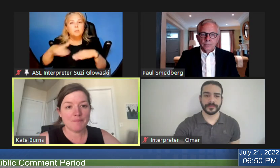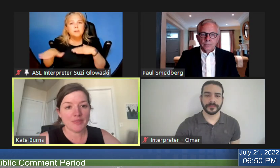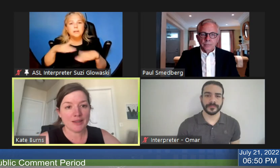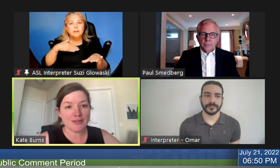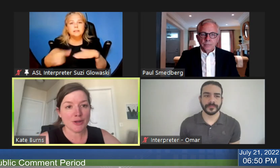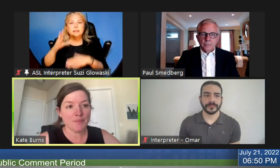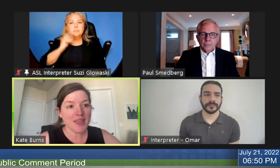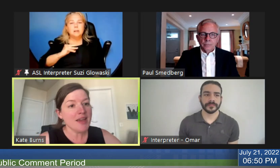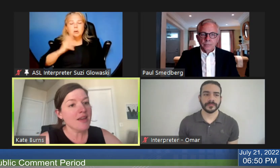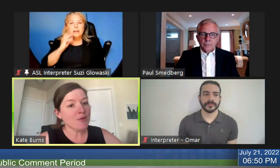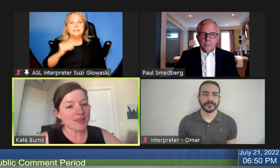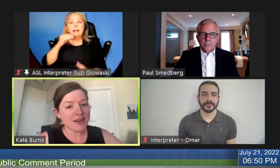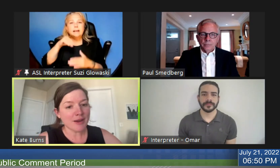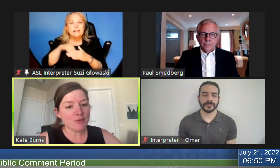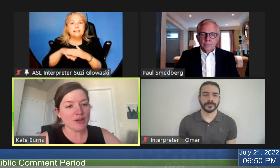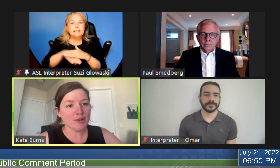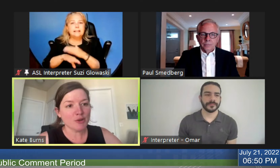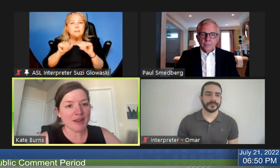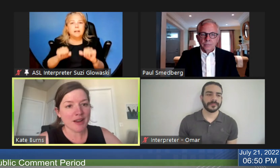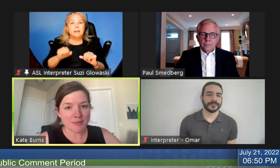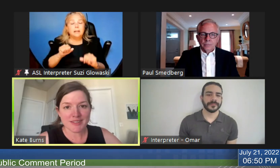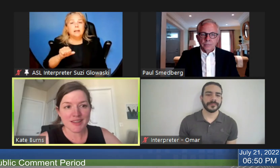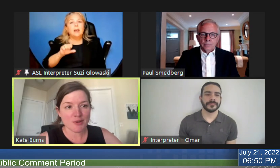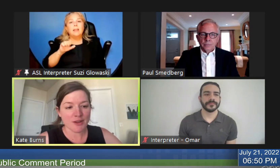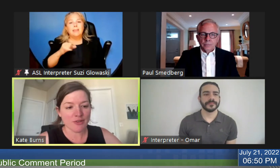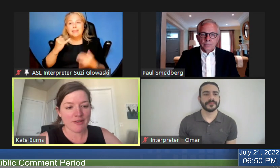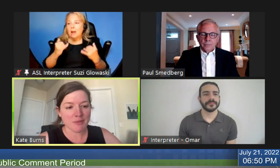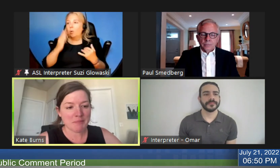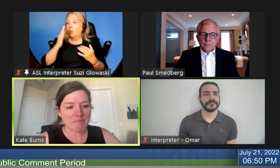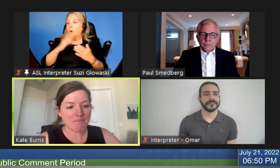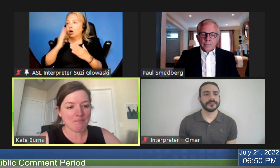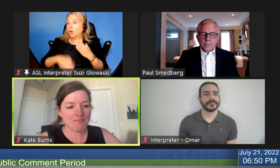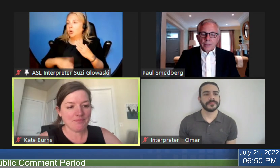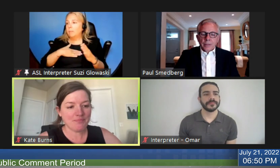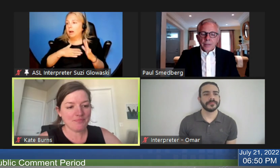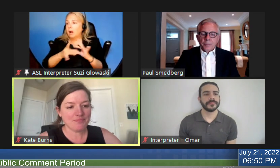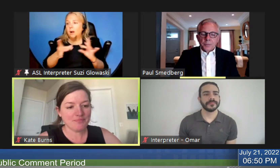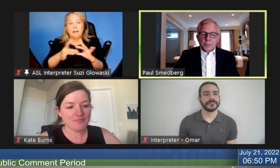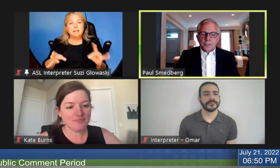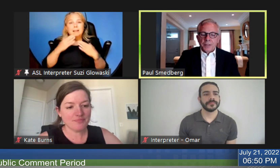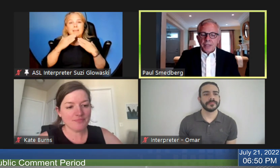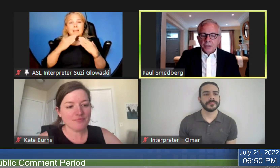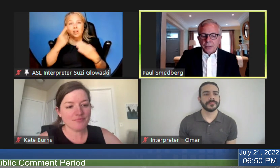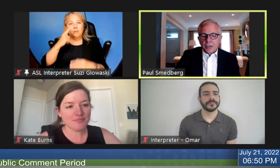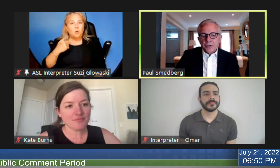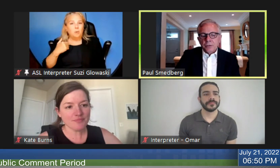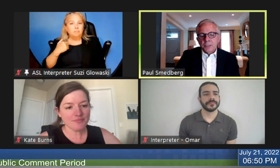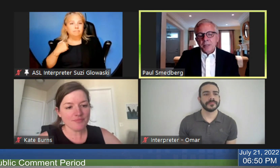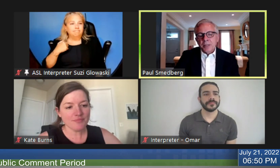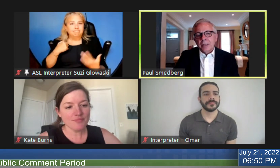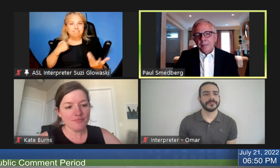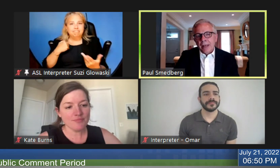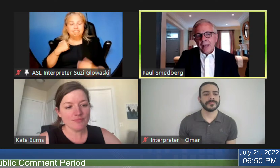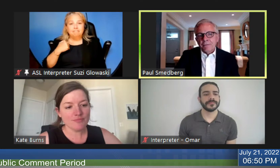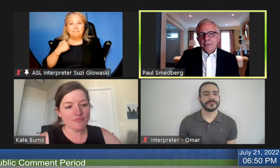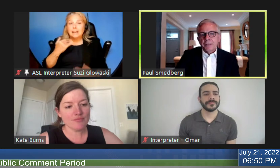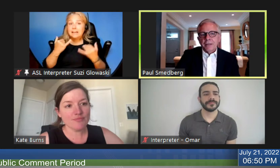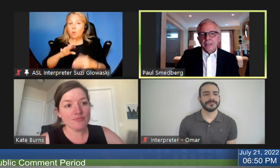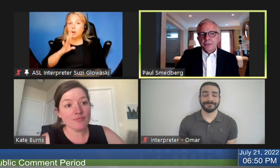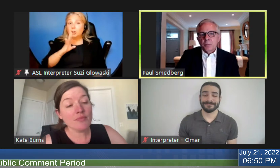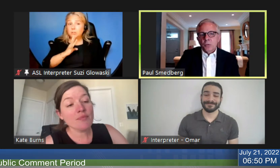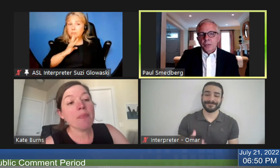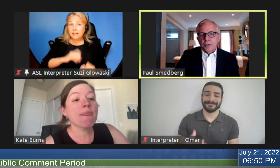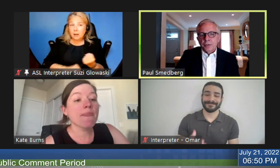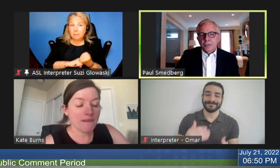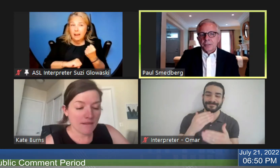accessibility. So with that, I will conclude my comments. Thank you again for having me. And Ms. Burns, thank you. Are you speaking on behalf of the